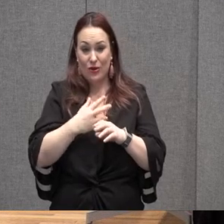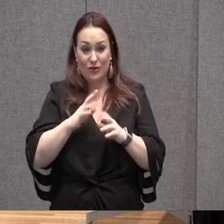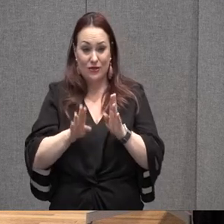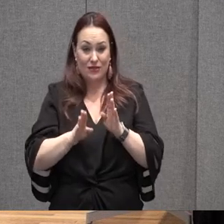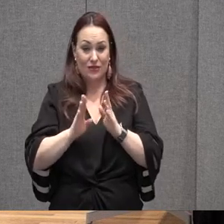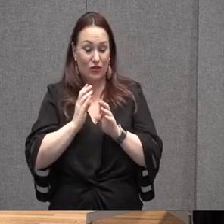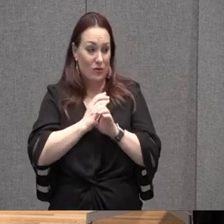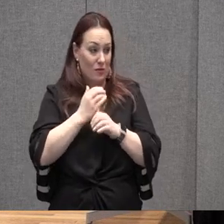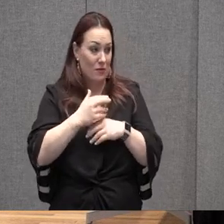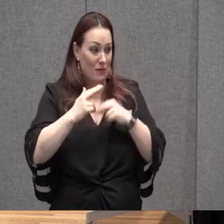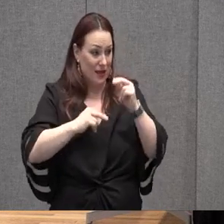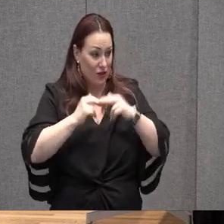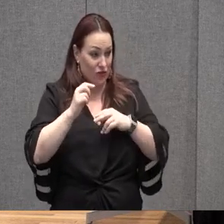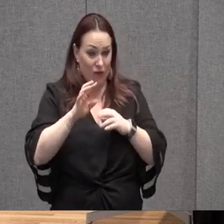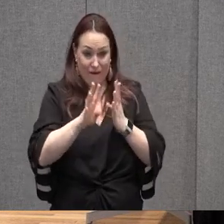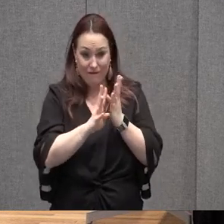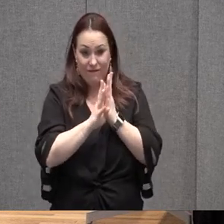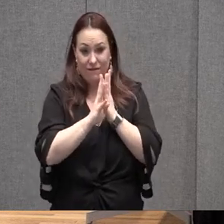fence?